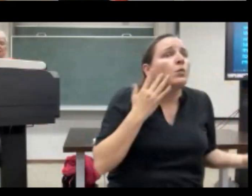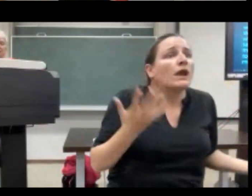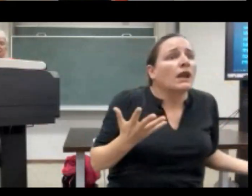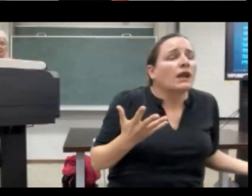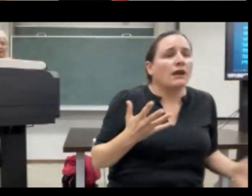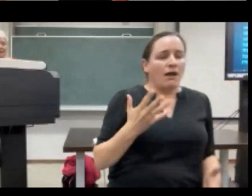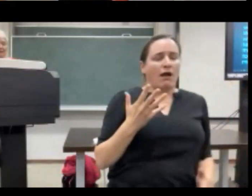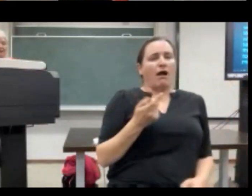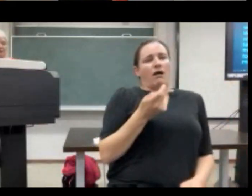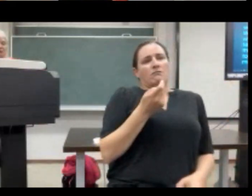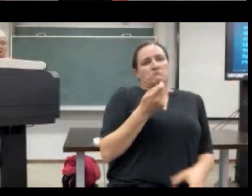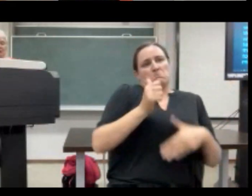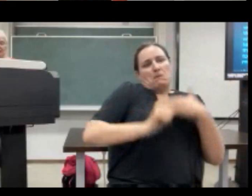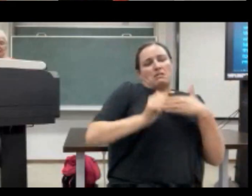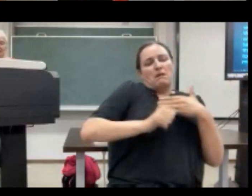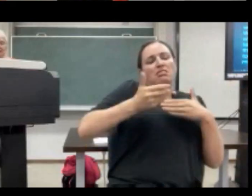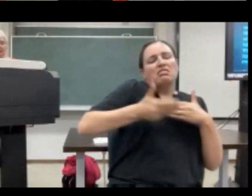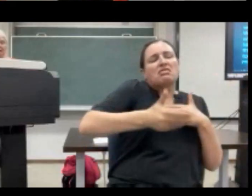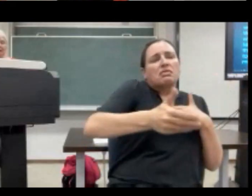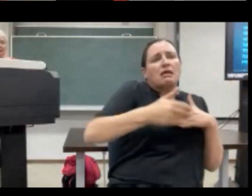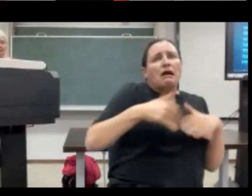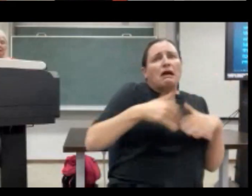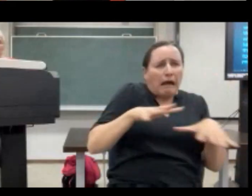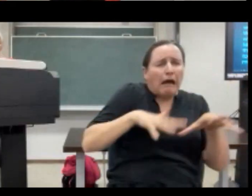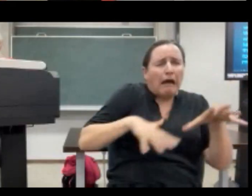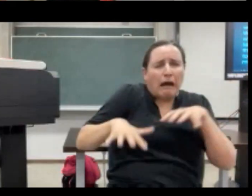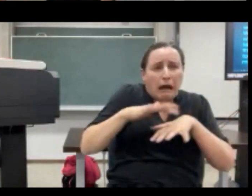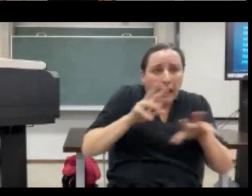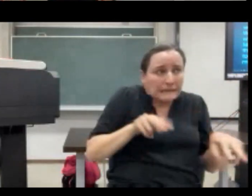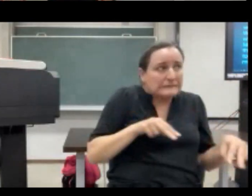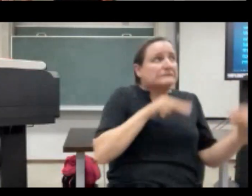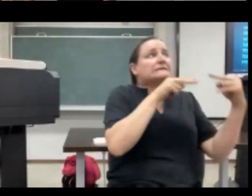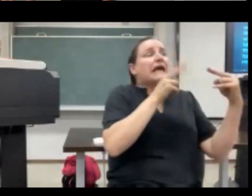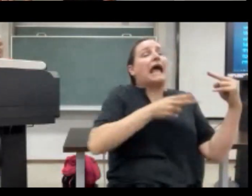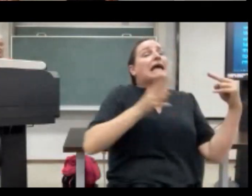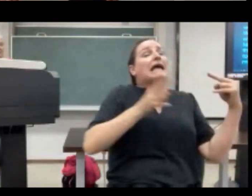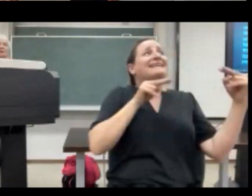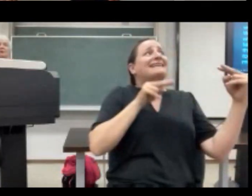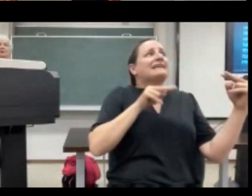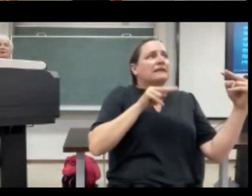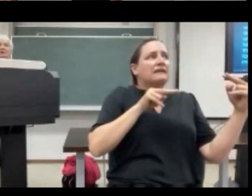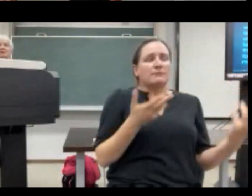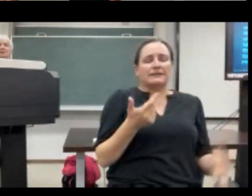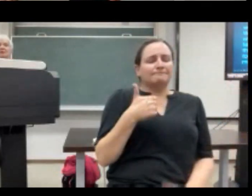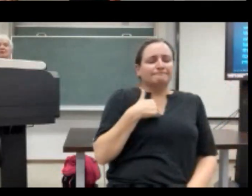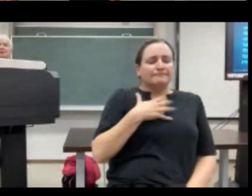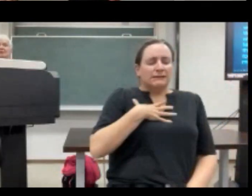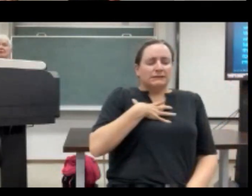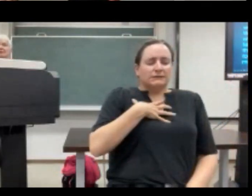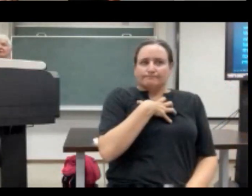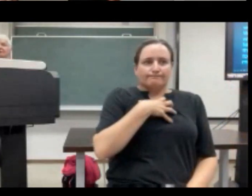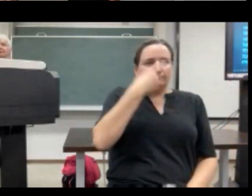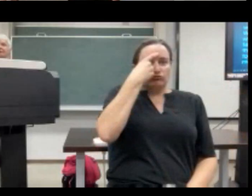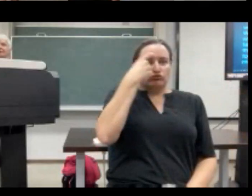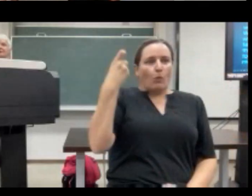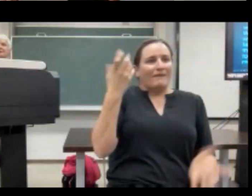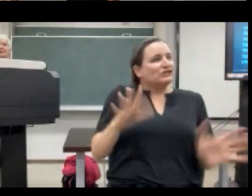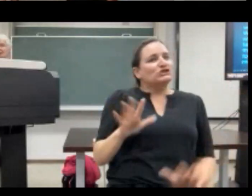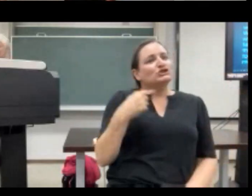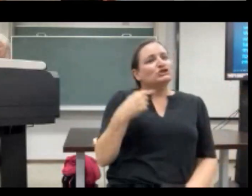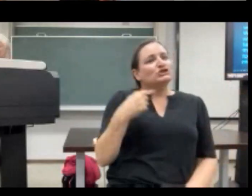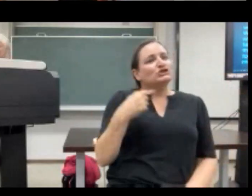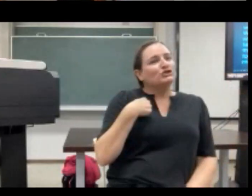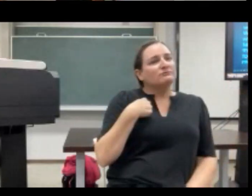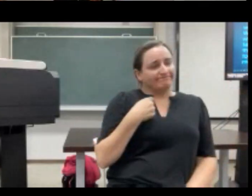winter break a few months later, but it was too late. For most of my life, I continued to blame my mother for that experience.